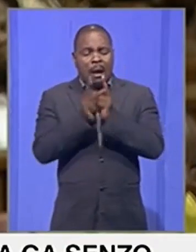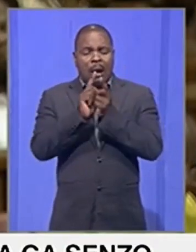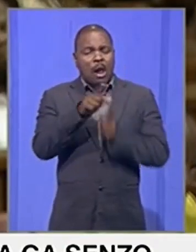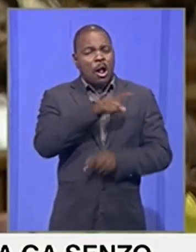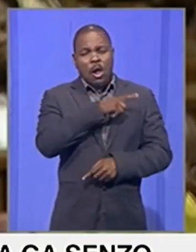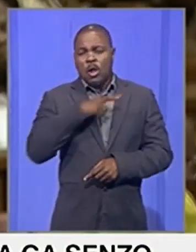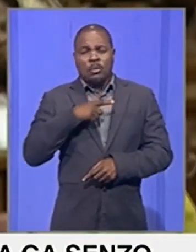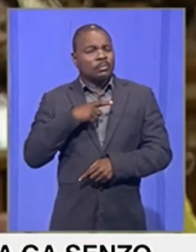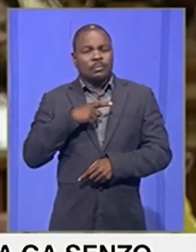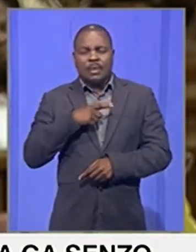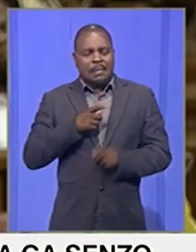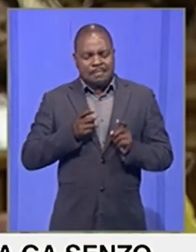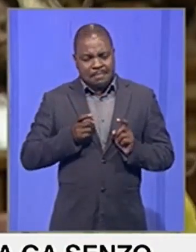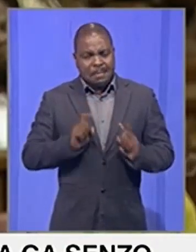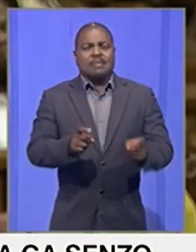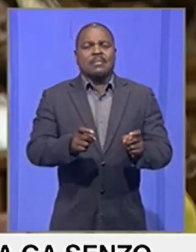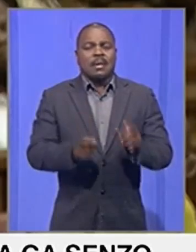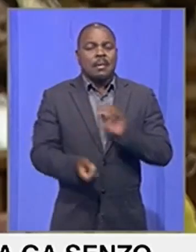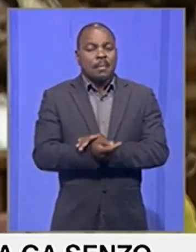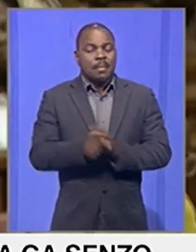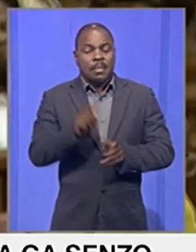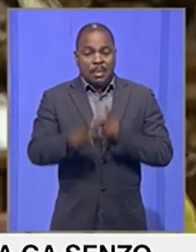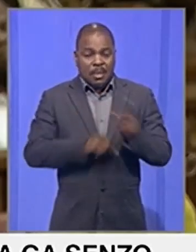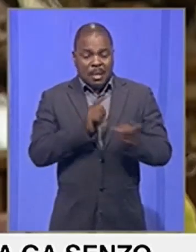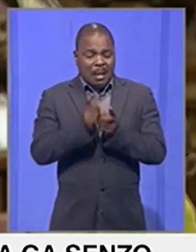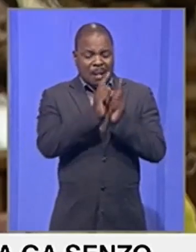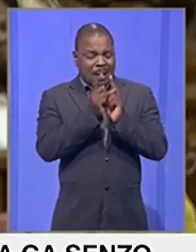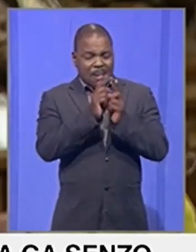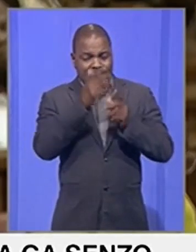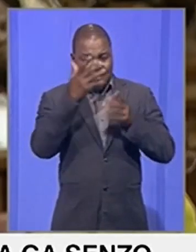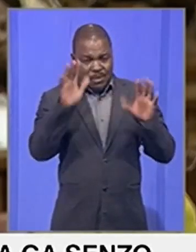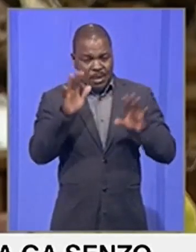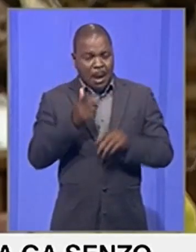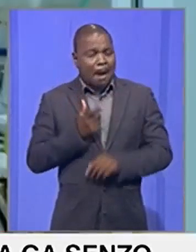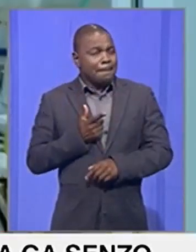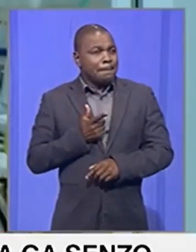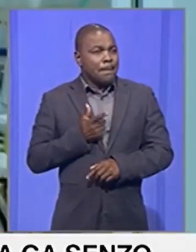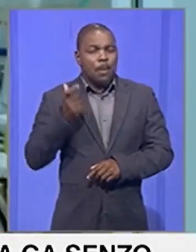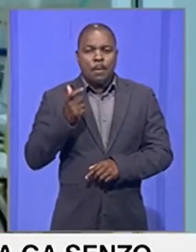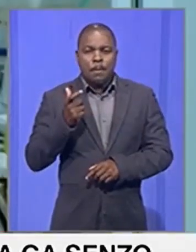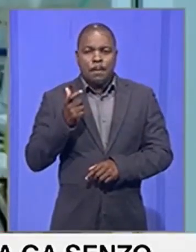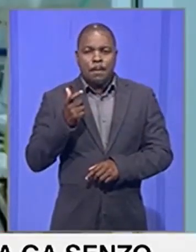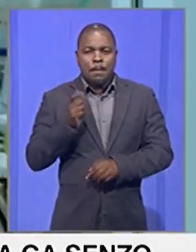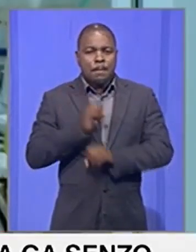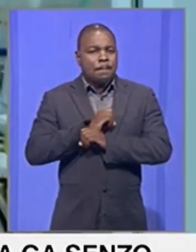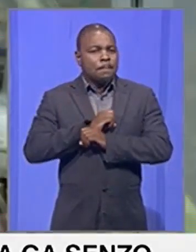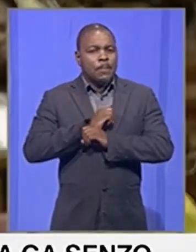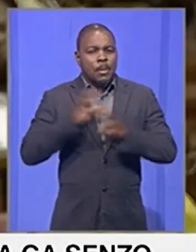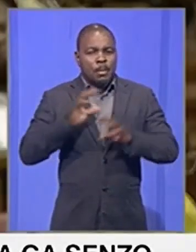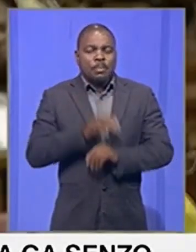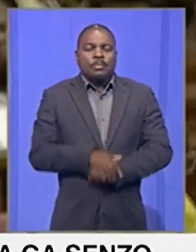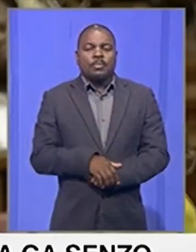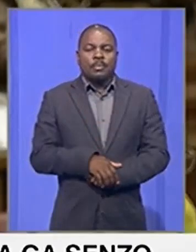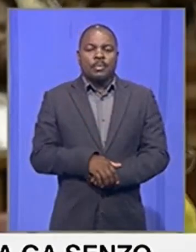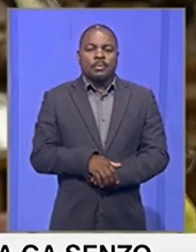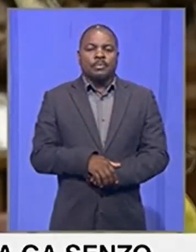that happened fast, and after that scuffle, a shot went off. I wouldn't